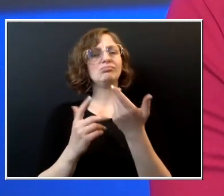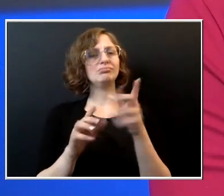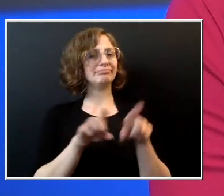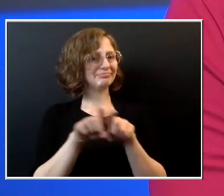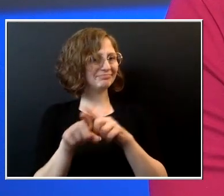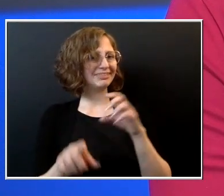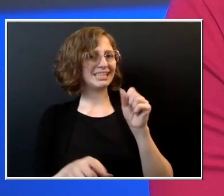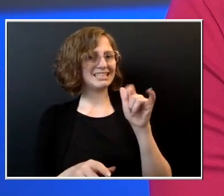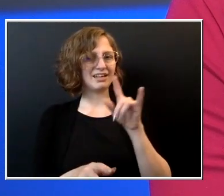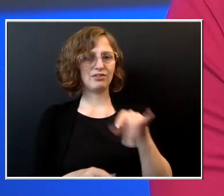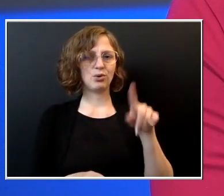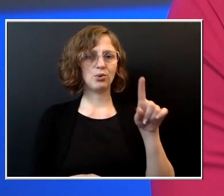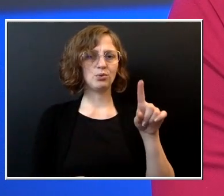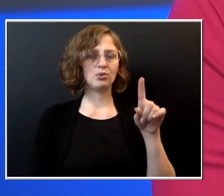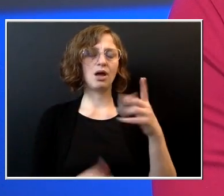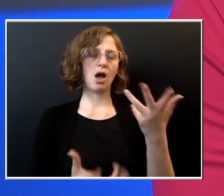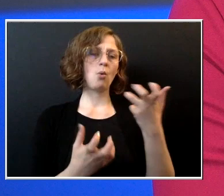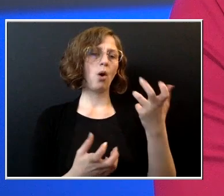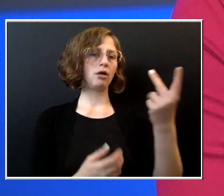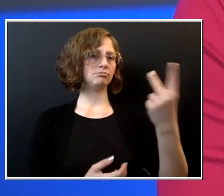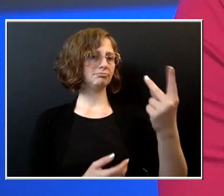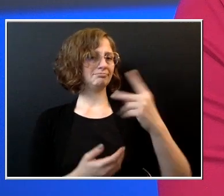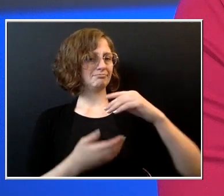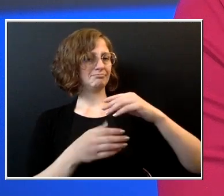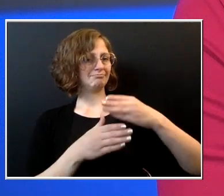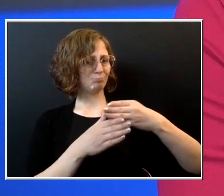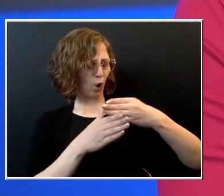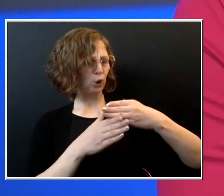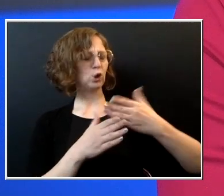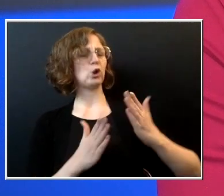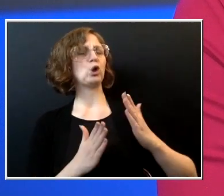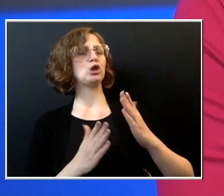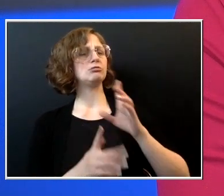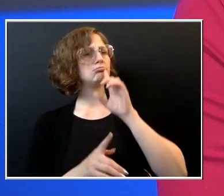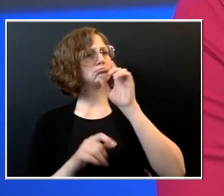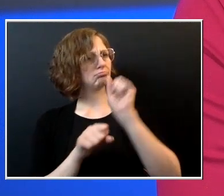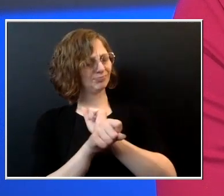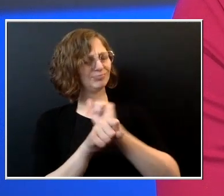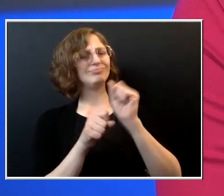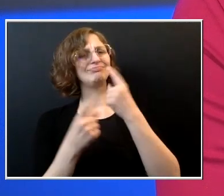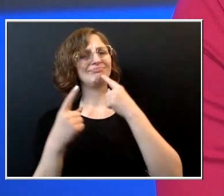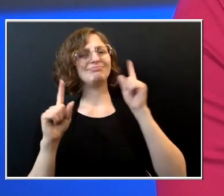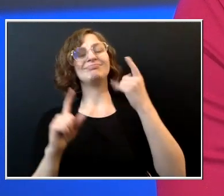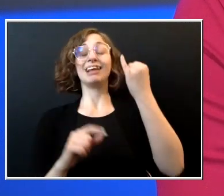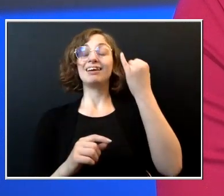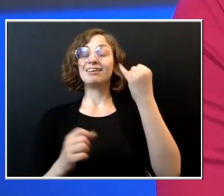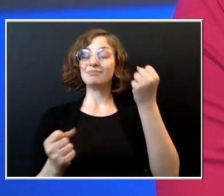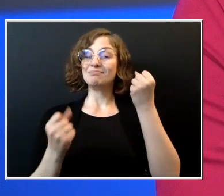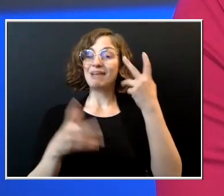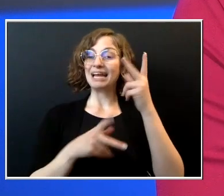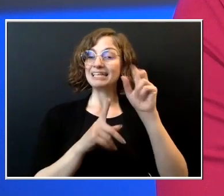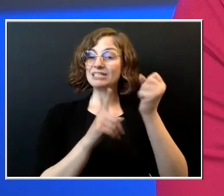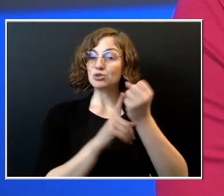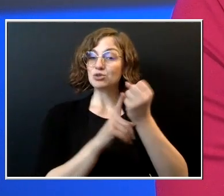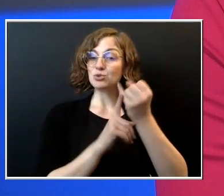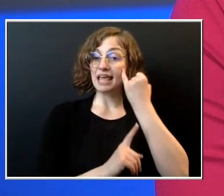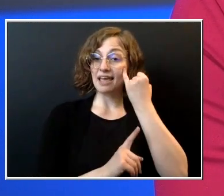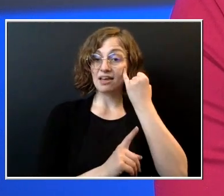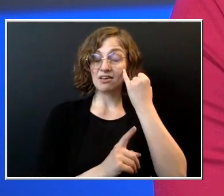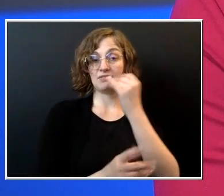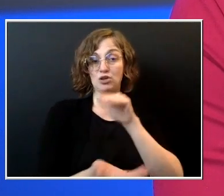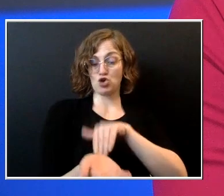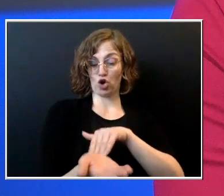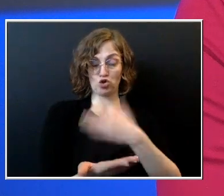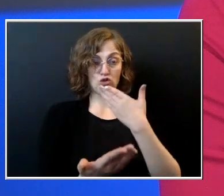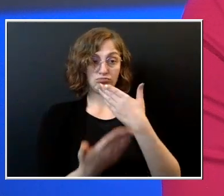we were. And I think in many situations, if you've got the right doctor, you really can create that partnership. And that